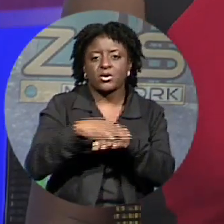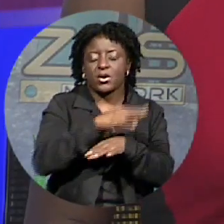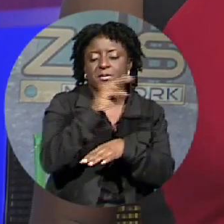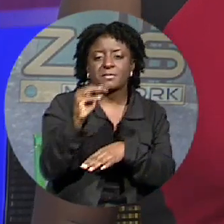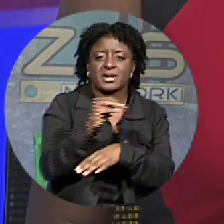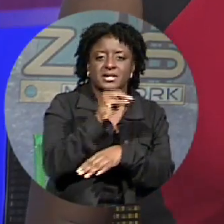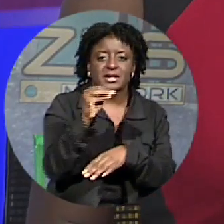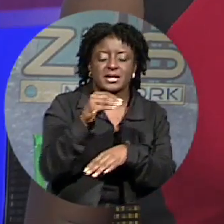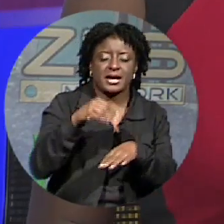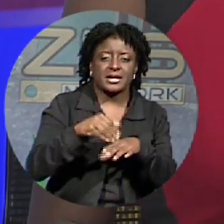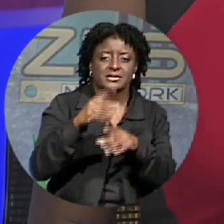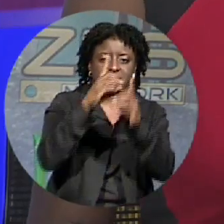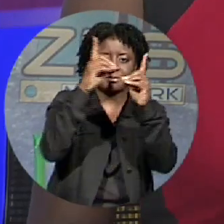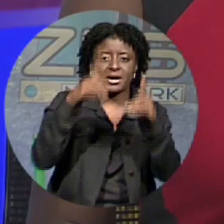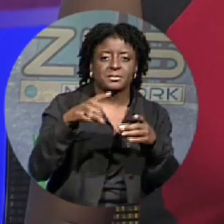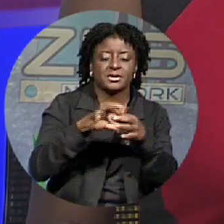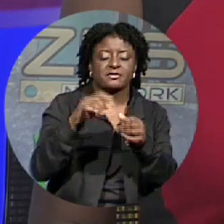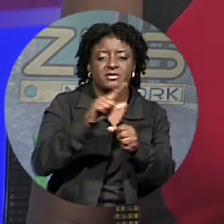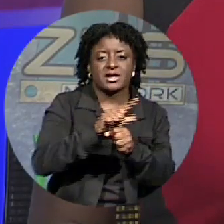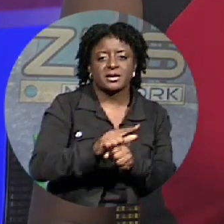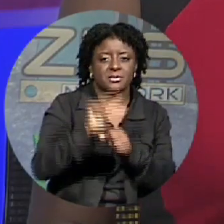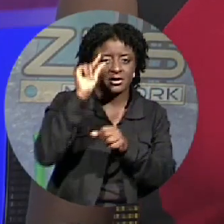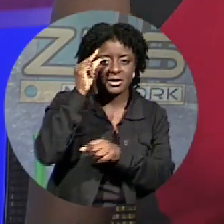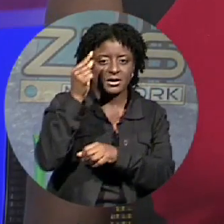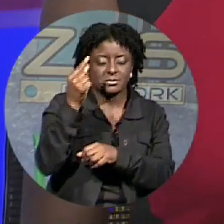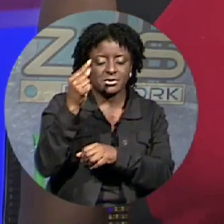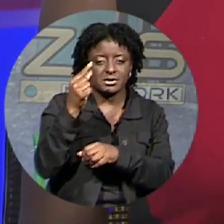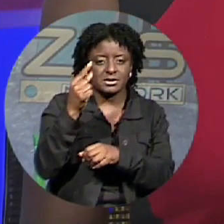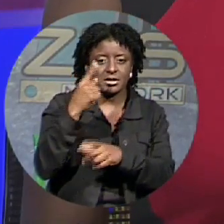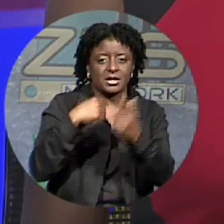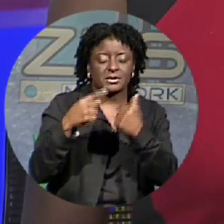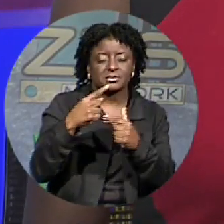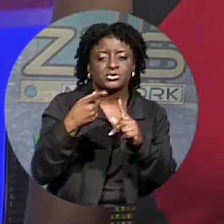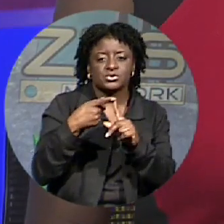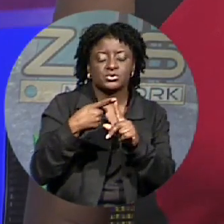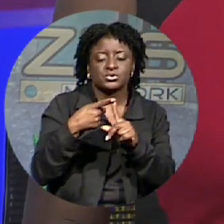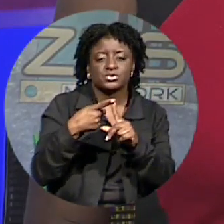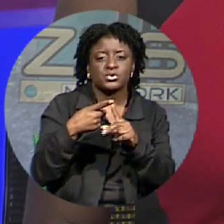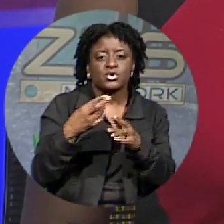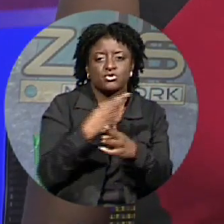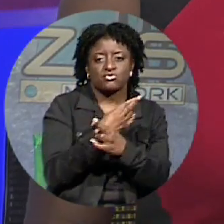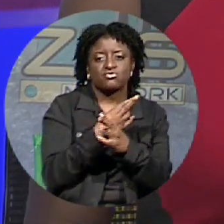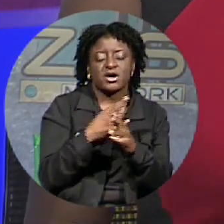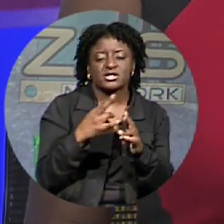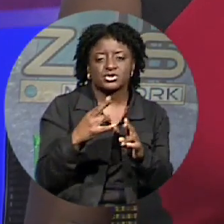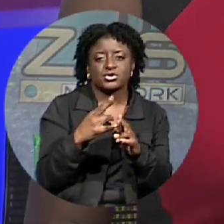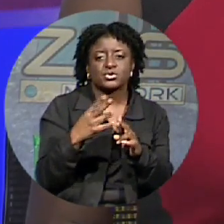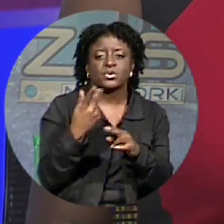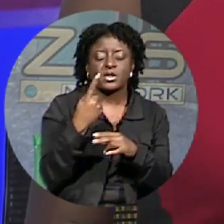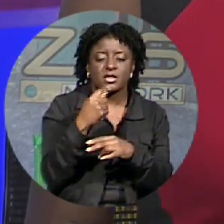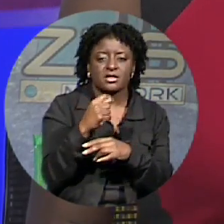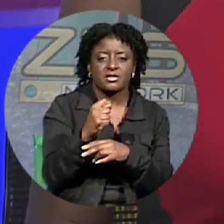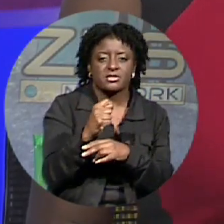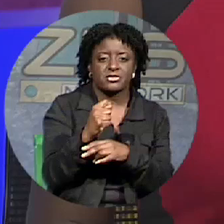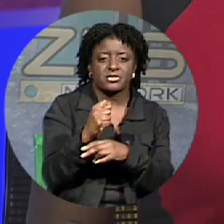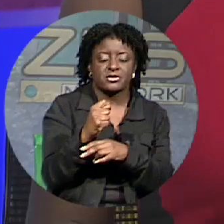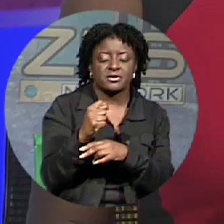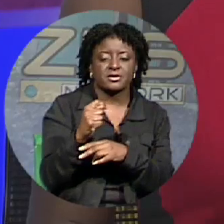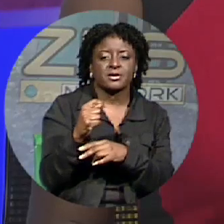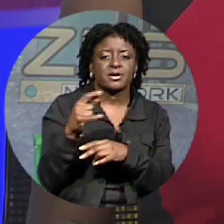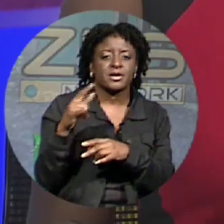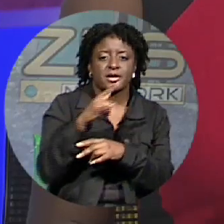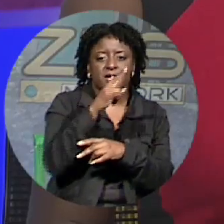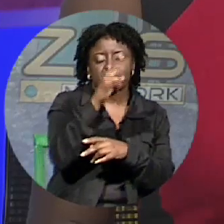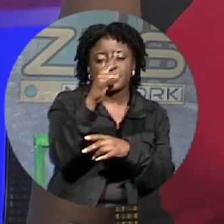of Labor. Now, government has moved in to rescue the national flag carrier's reputation and protect it from further financial loss. Clint